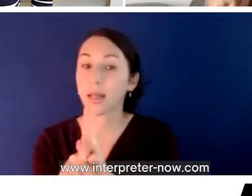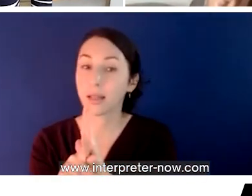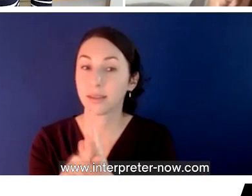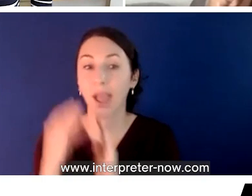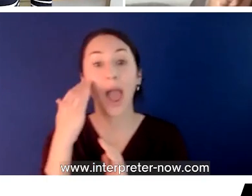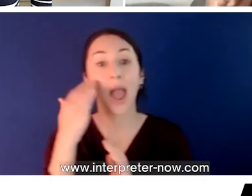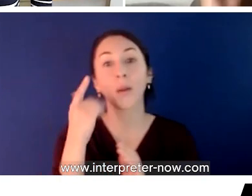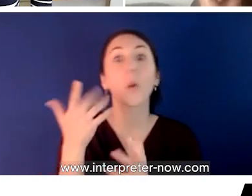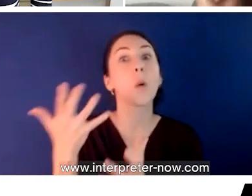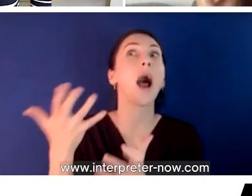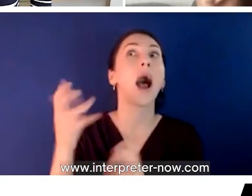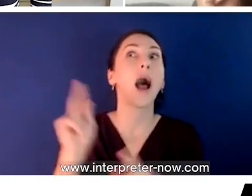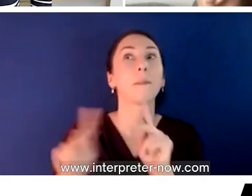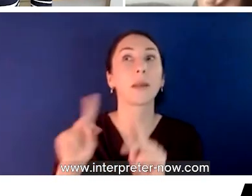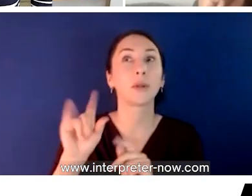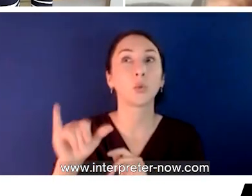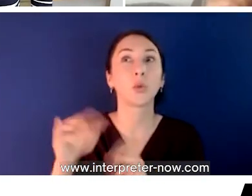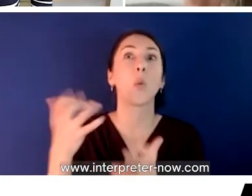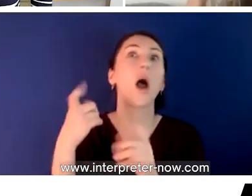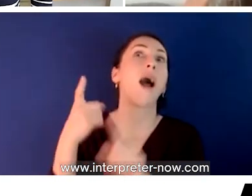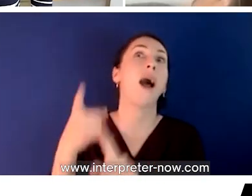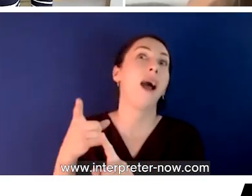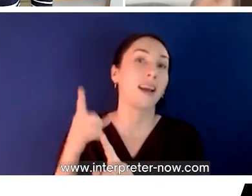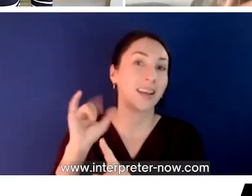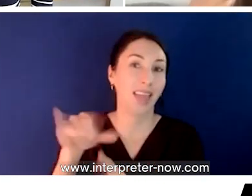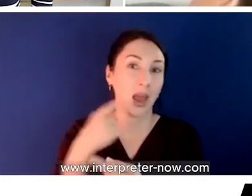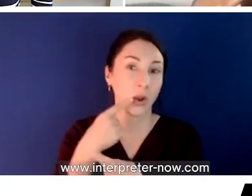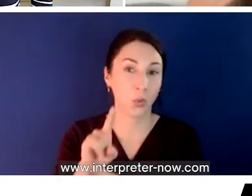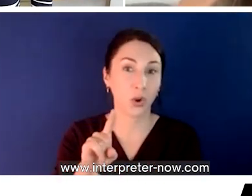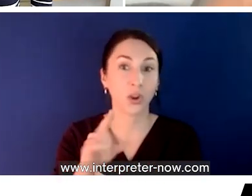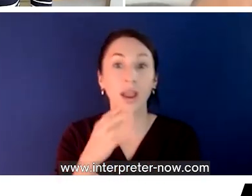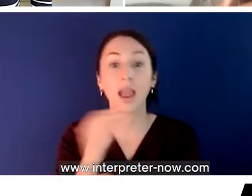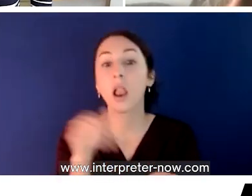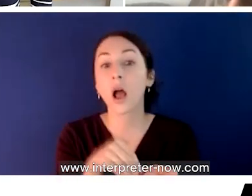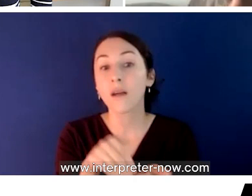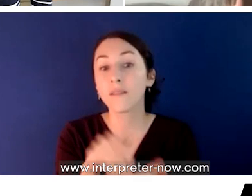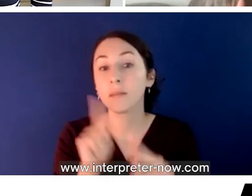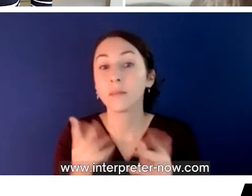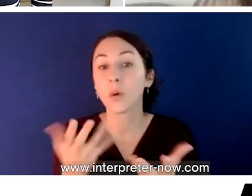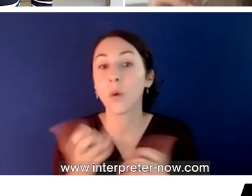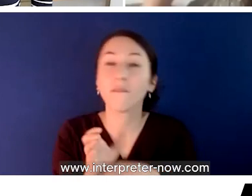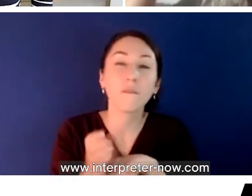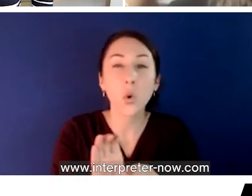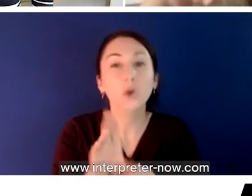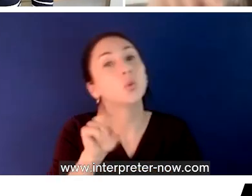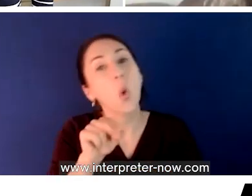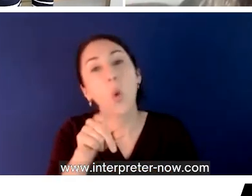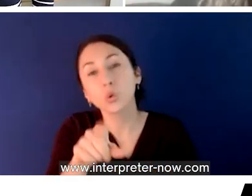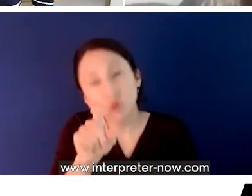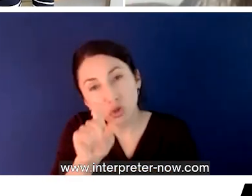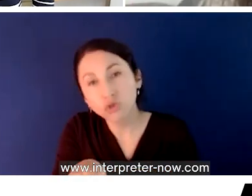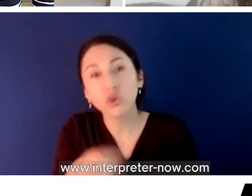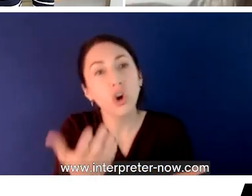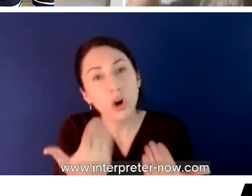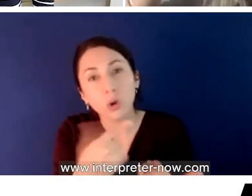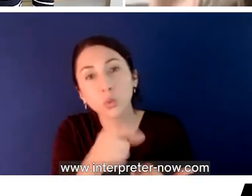I know that's what you want people to do, and that's how you want it to work. And also, a lot of people want to force people into doing something. No, but you should come forward, but you